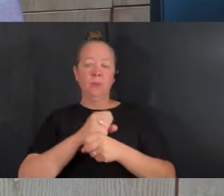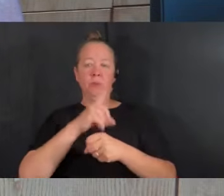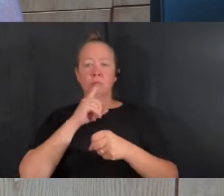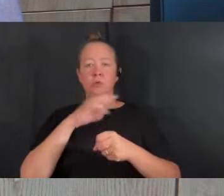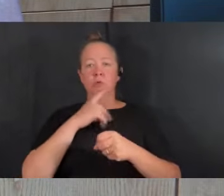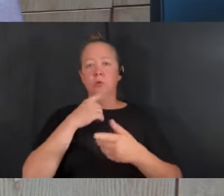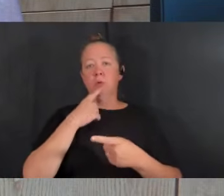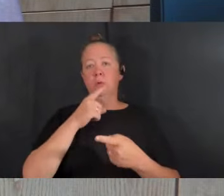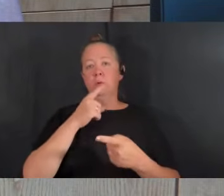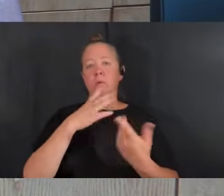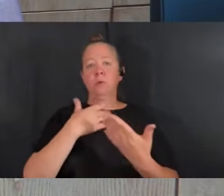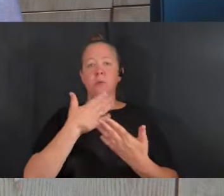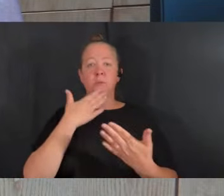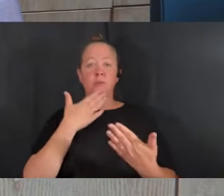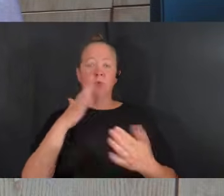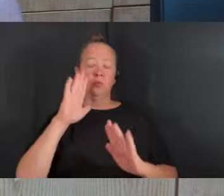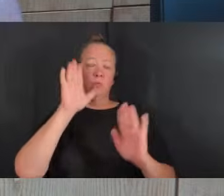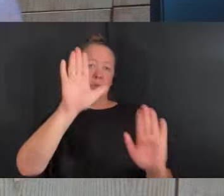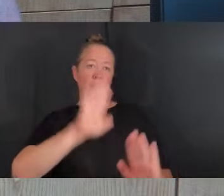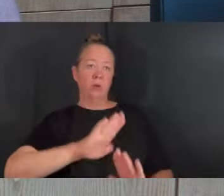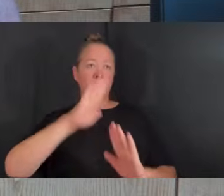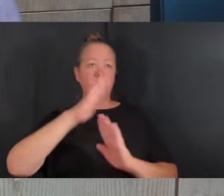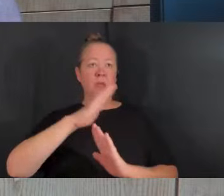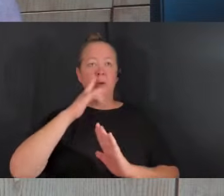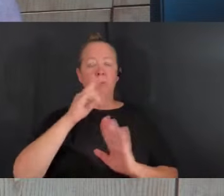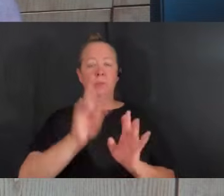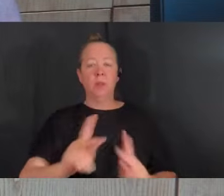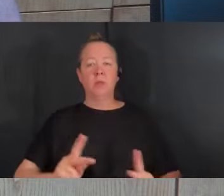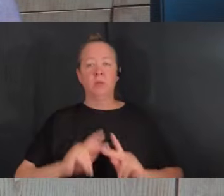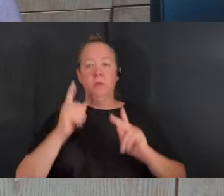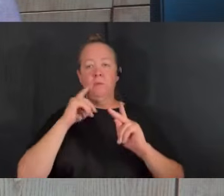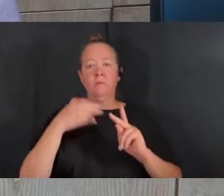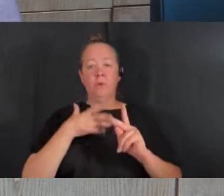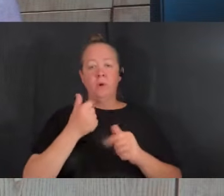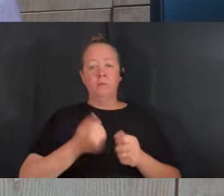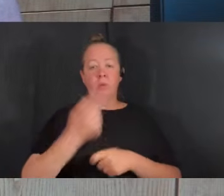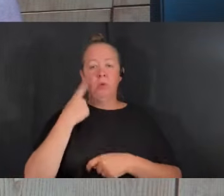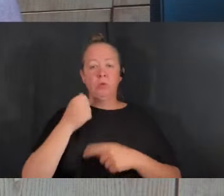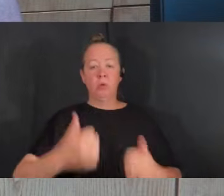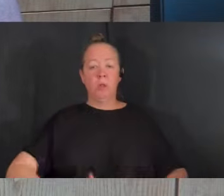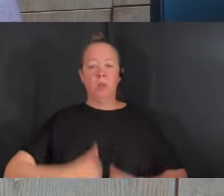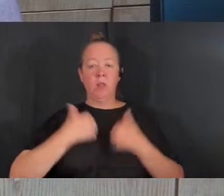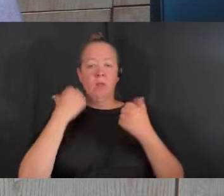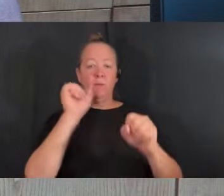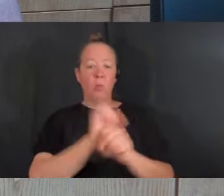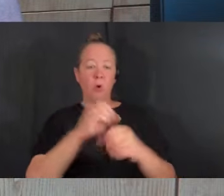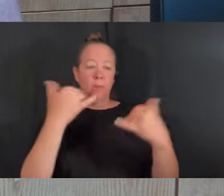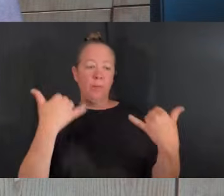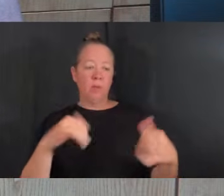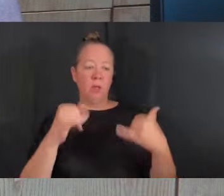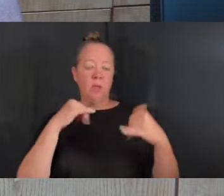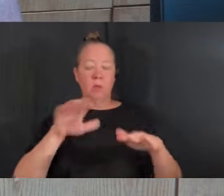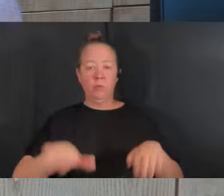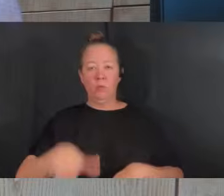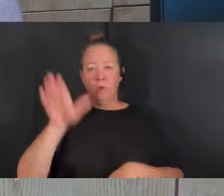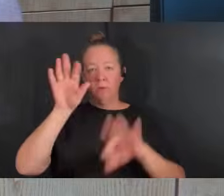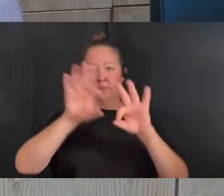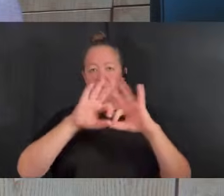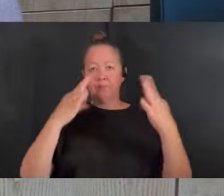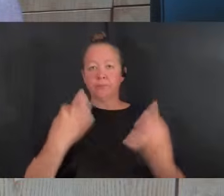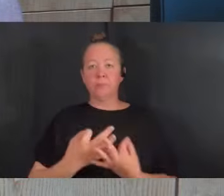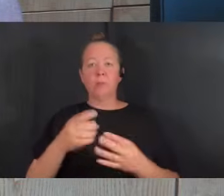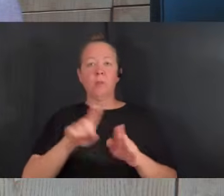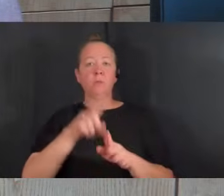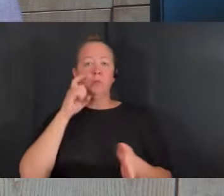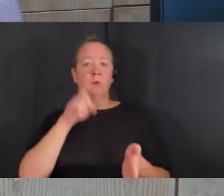learn, work, play, and raise a family. And whereas our community is committed to realizing a set of principles that